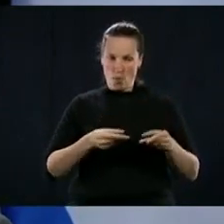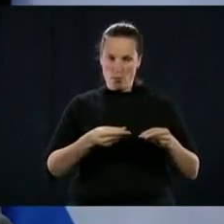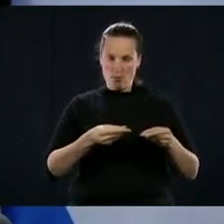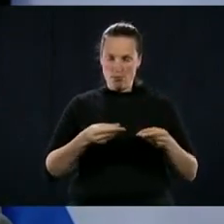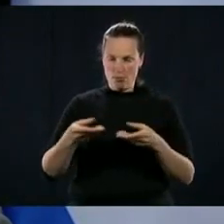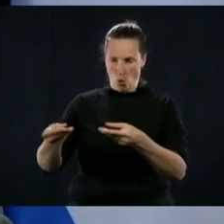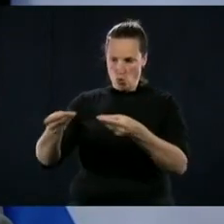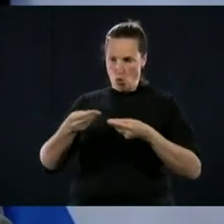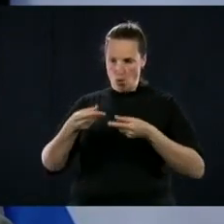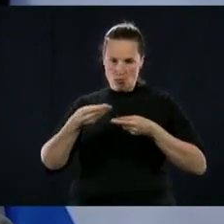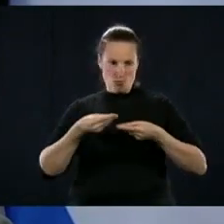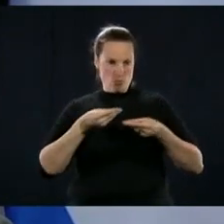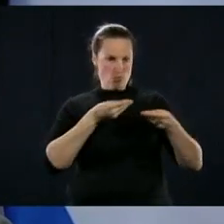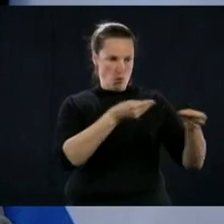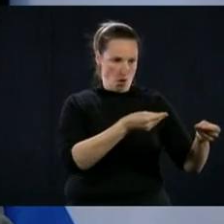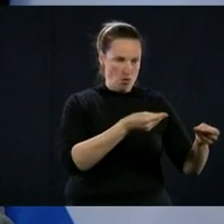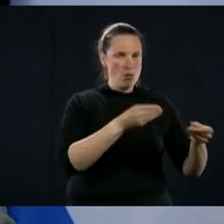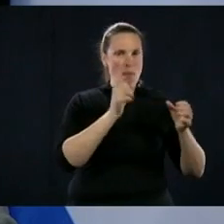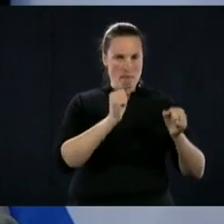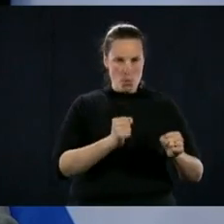of a contact.